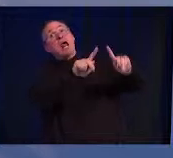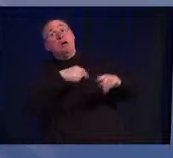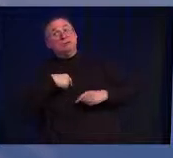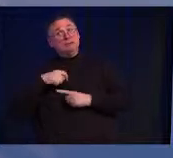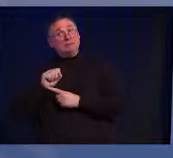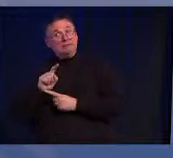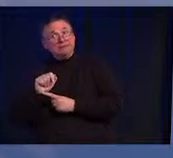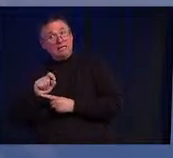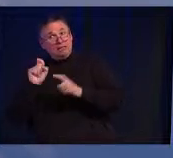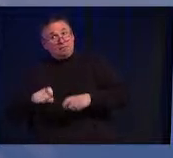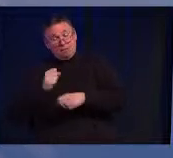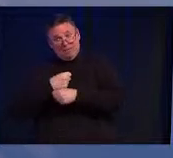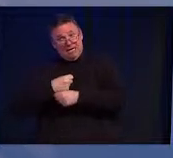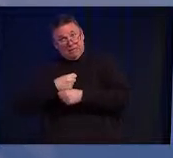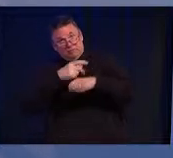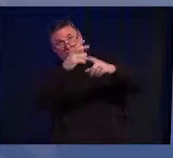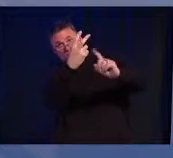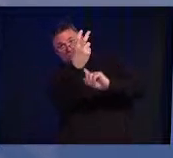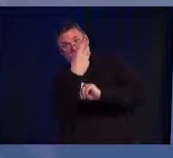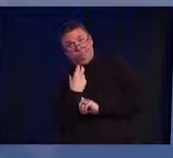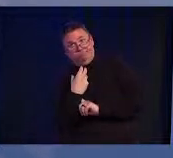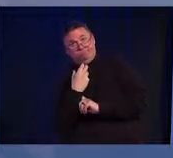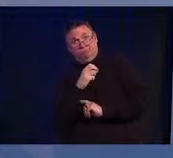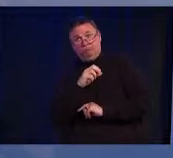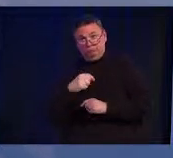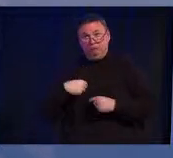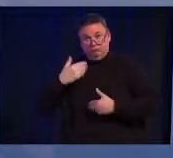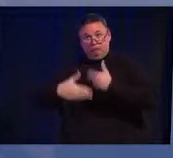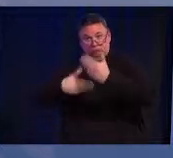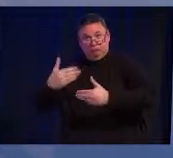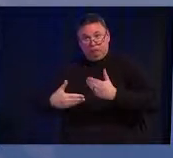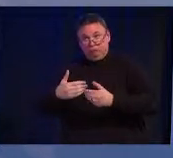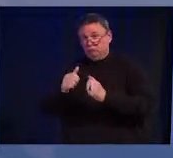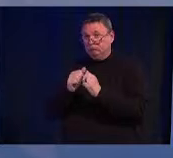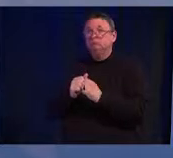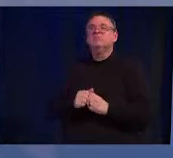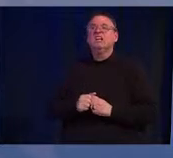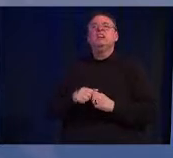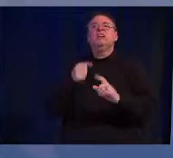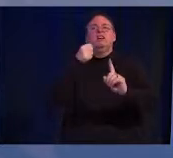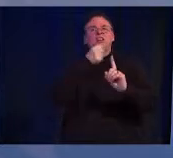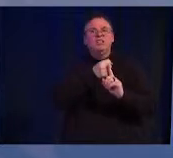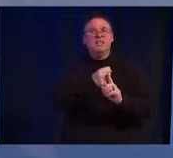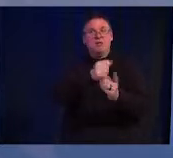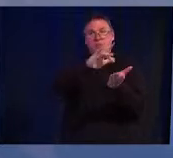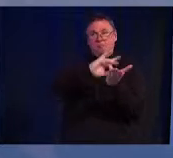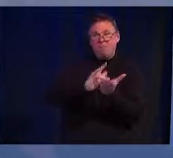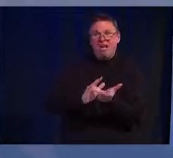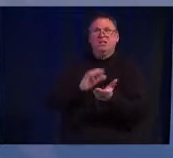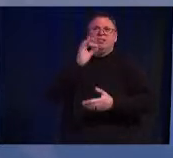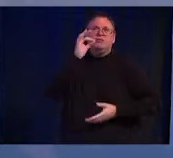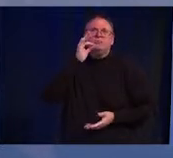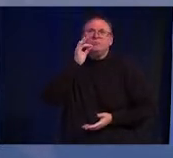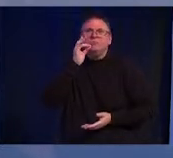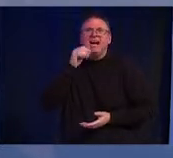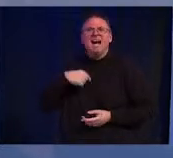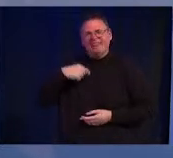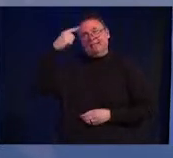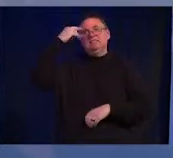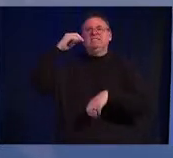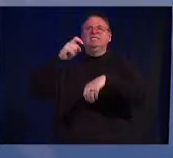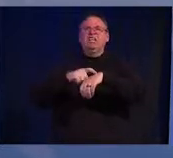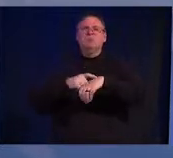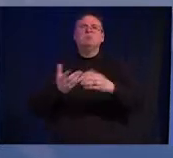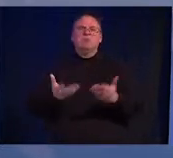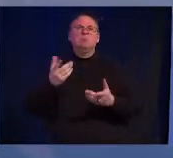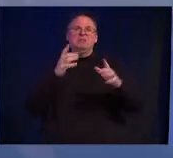their own states, and it is moving across the country. Medical marijuana, I think it's time for that to probably take